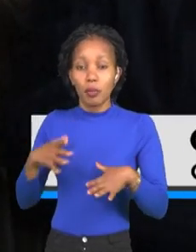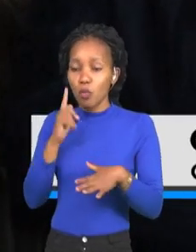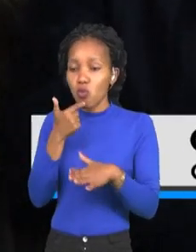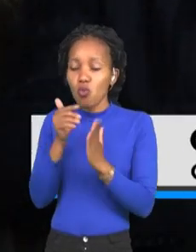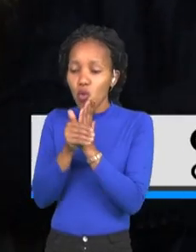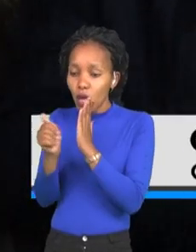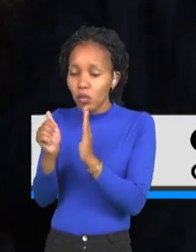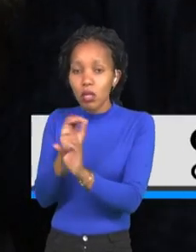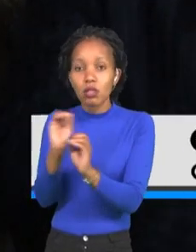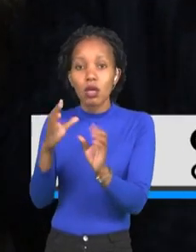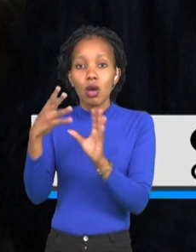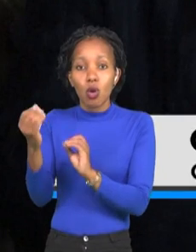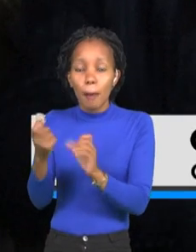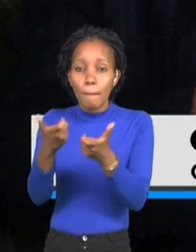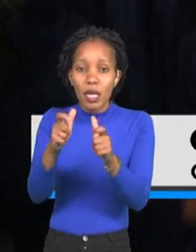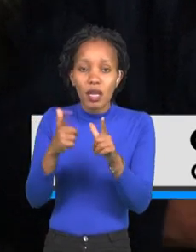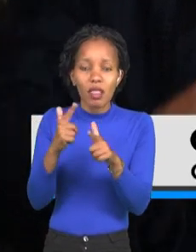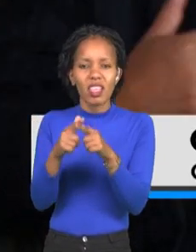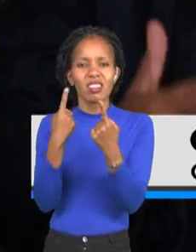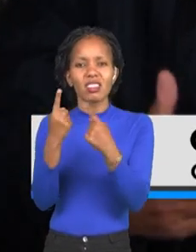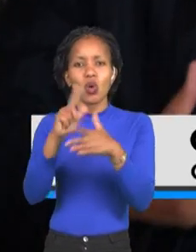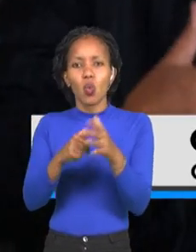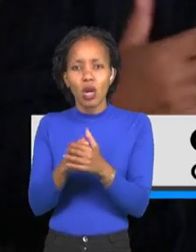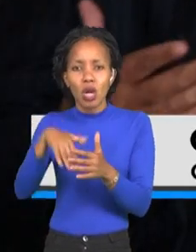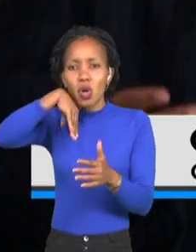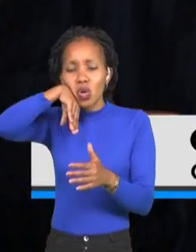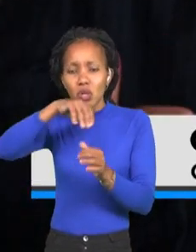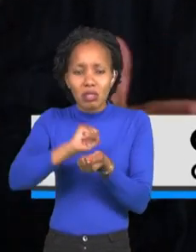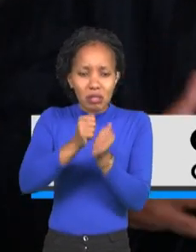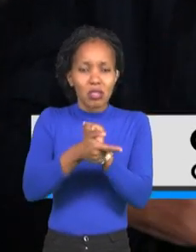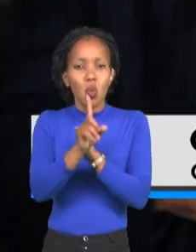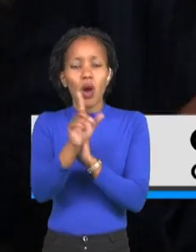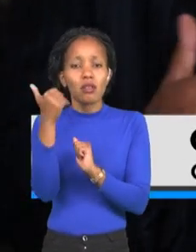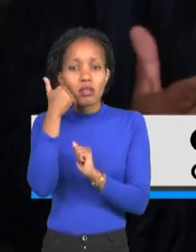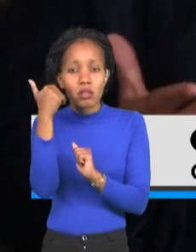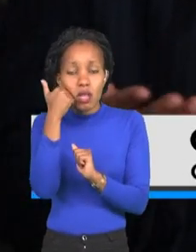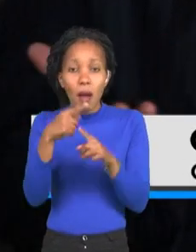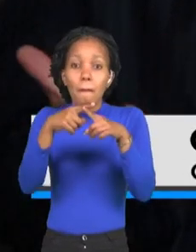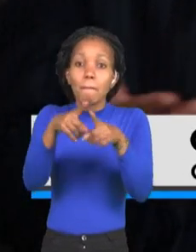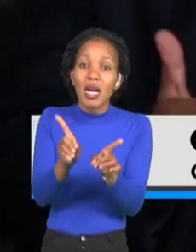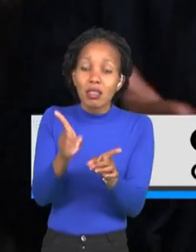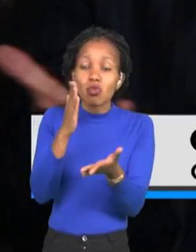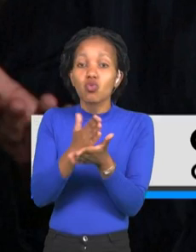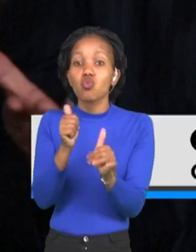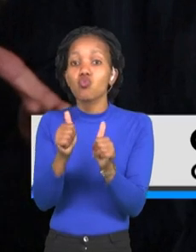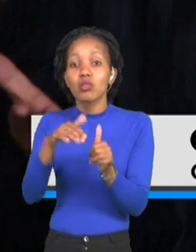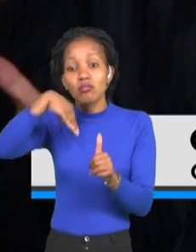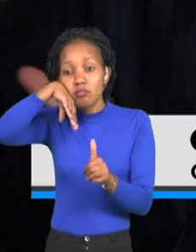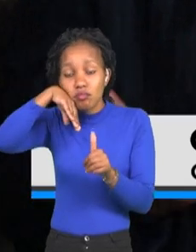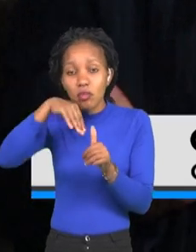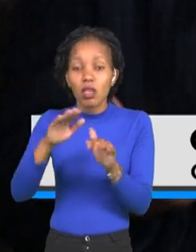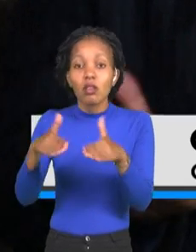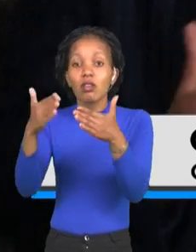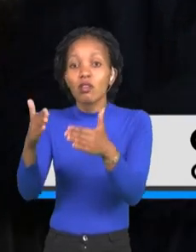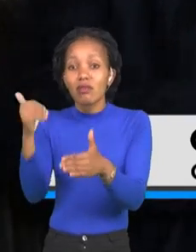experts go on media outlets and claim that dogs only transfer one disease. But in fact, dog transmits